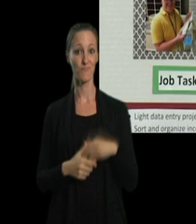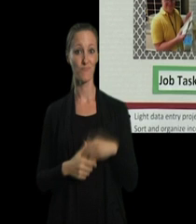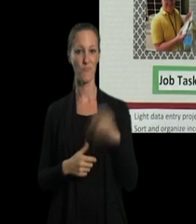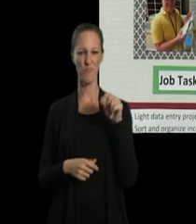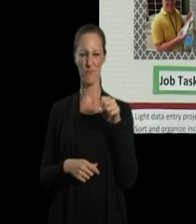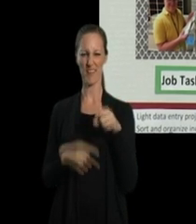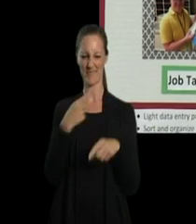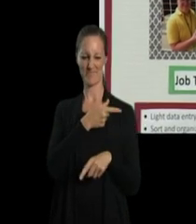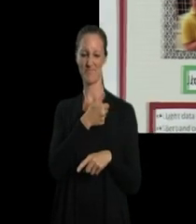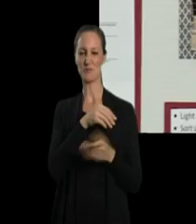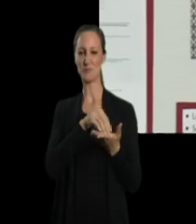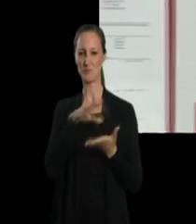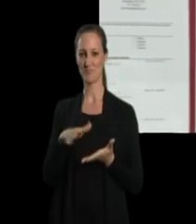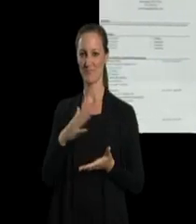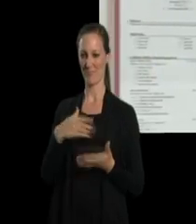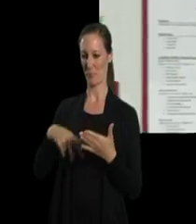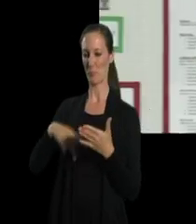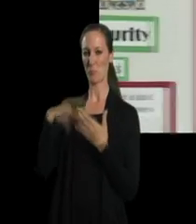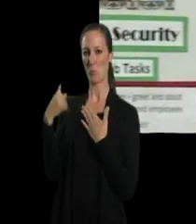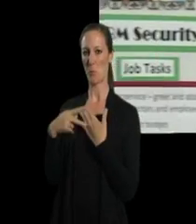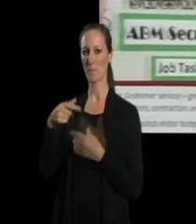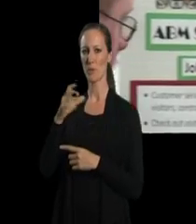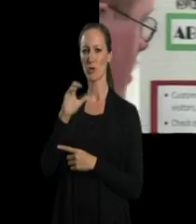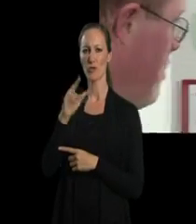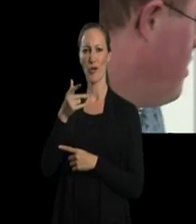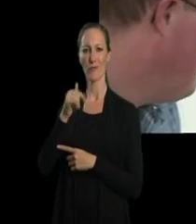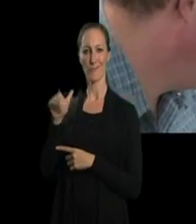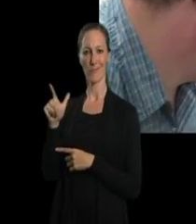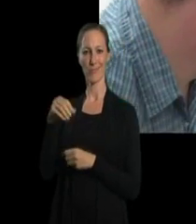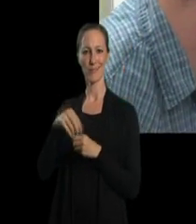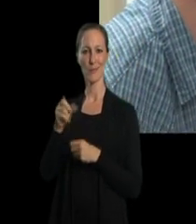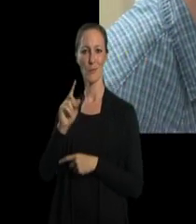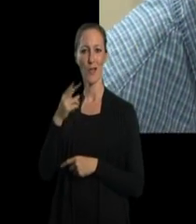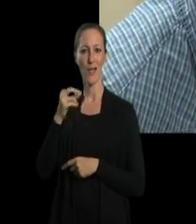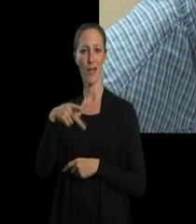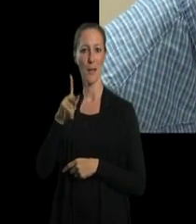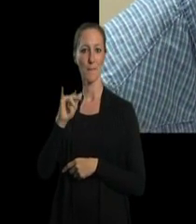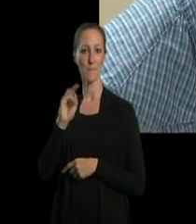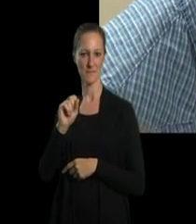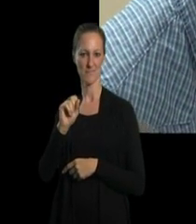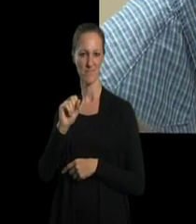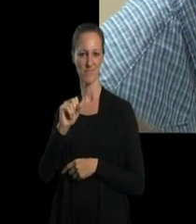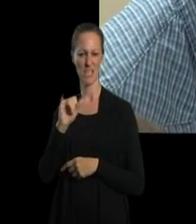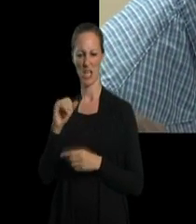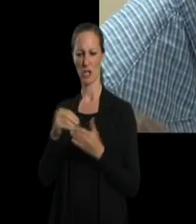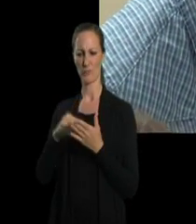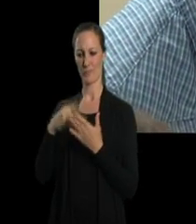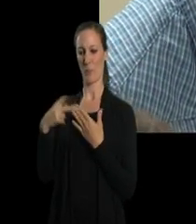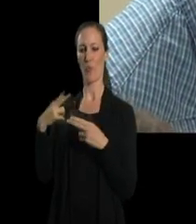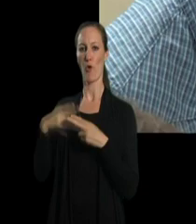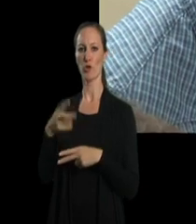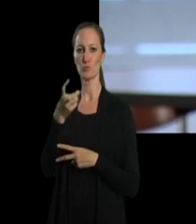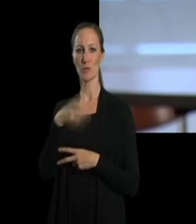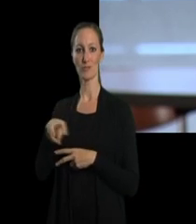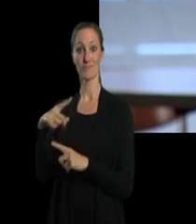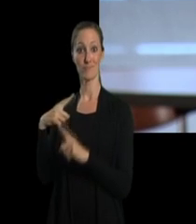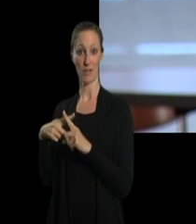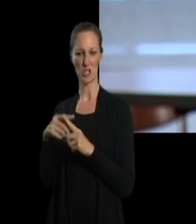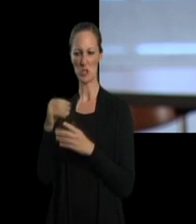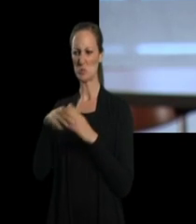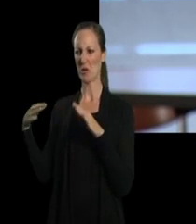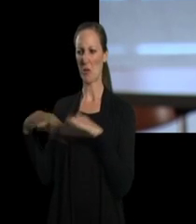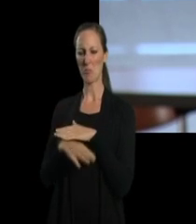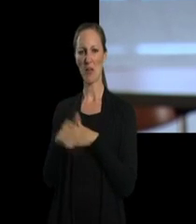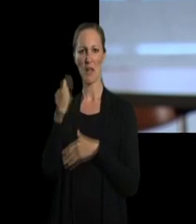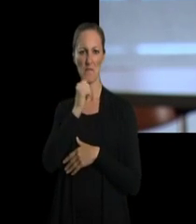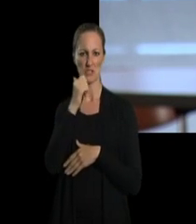interviews. We're at Cargill in Hopkins. Our classroom is downstairs. Students come there every day. The program's